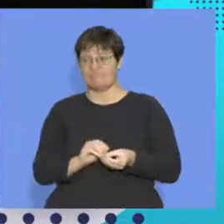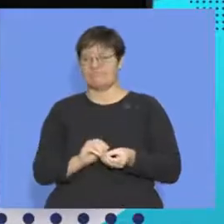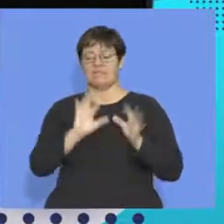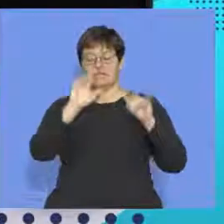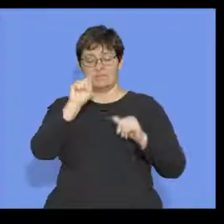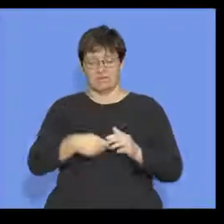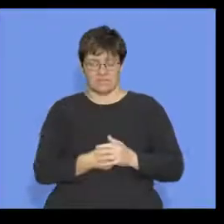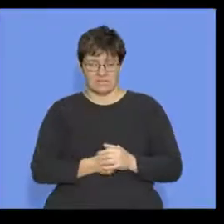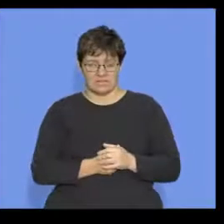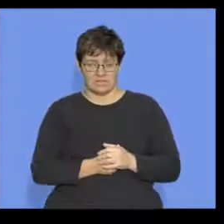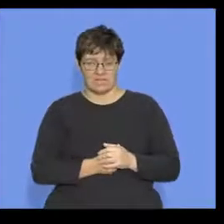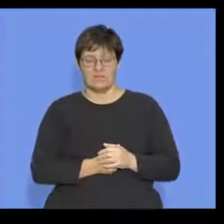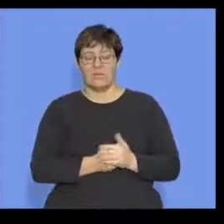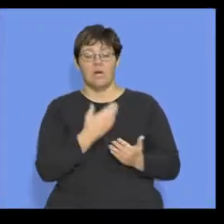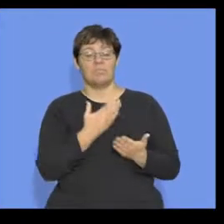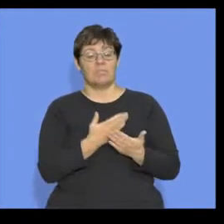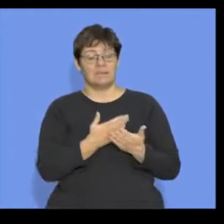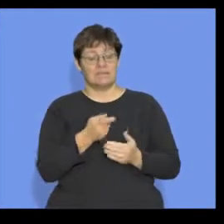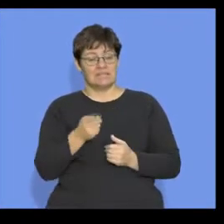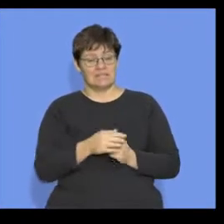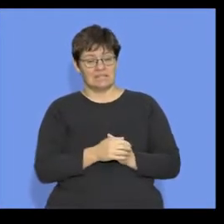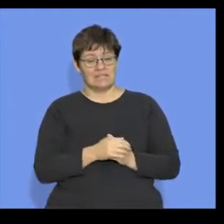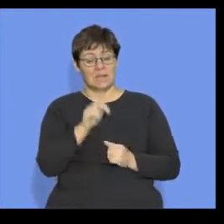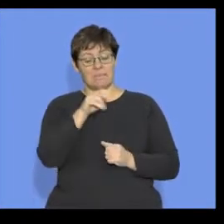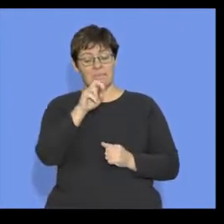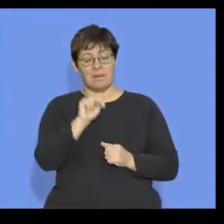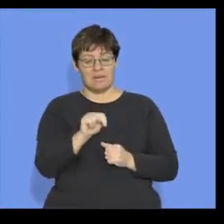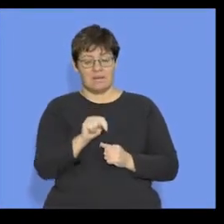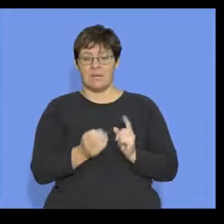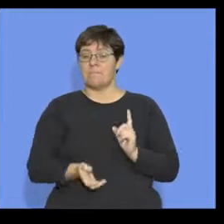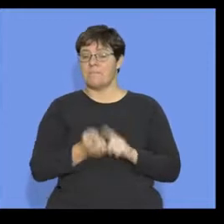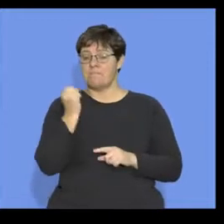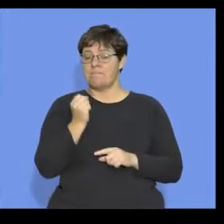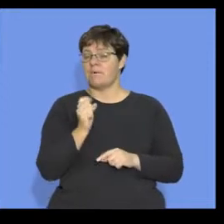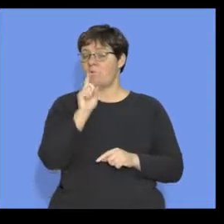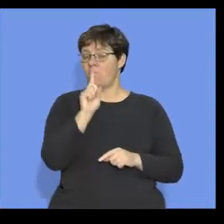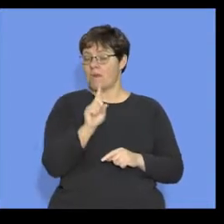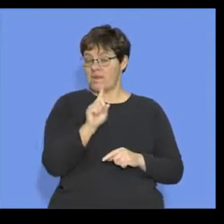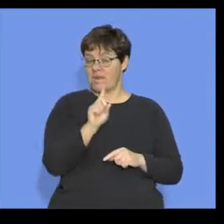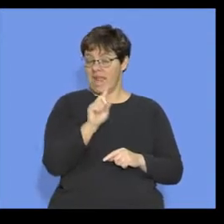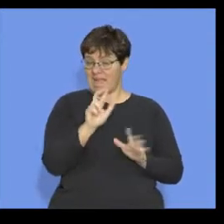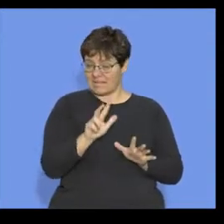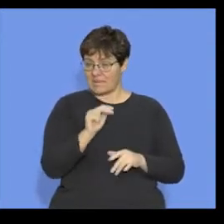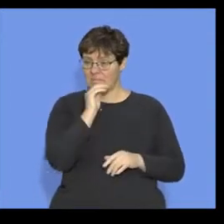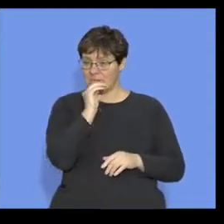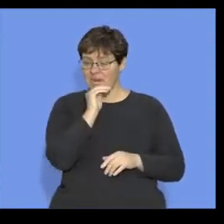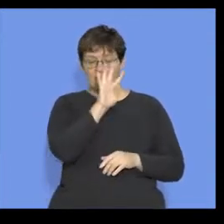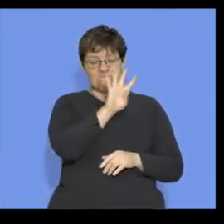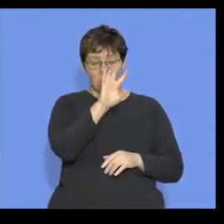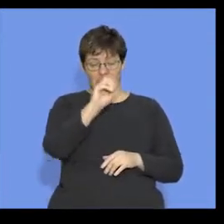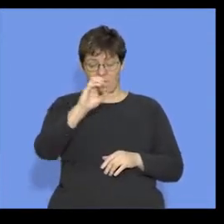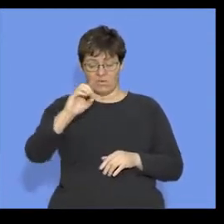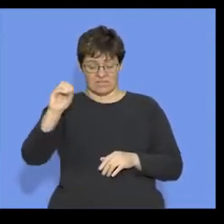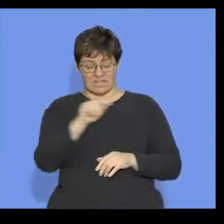10,000. Now, therefore, the probability that a pin contains at least 1 8 will be